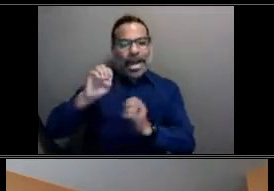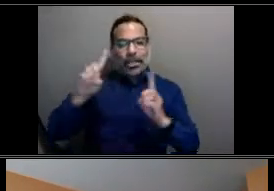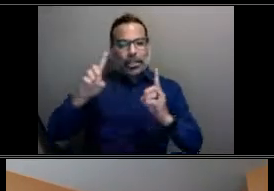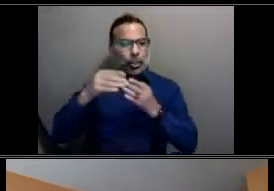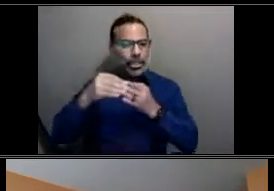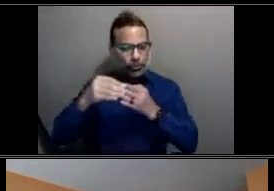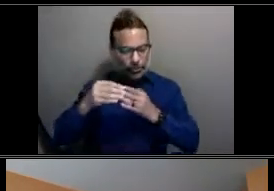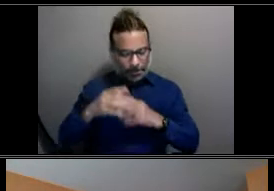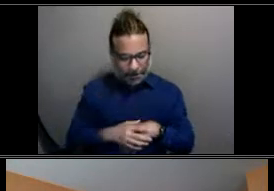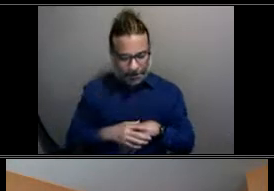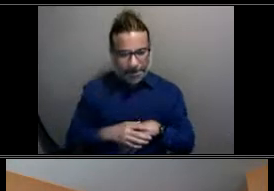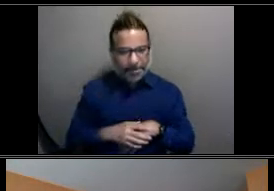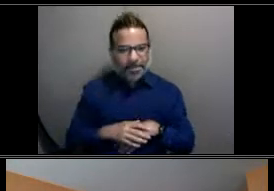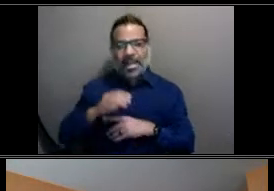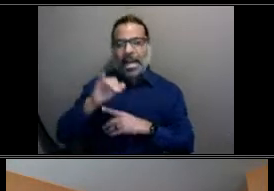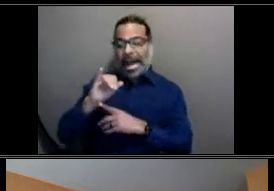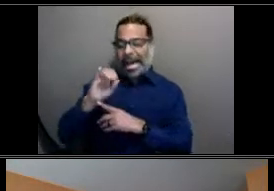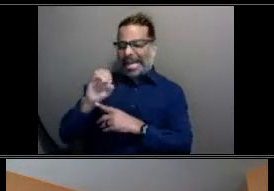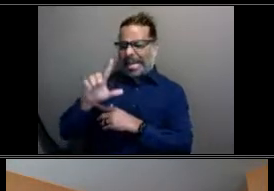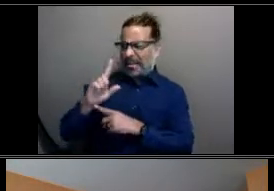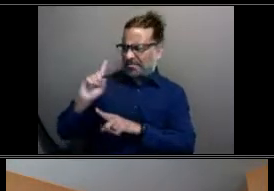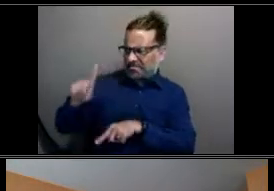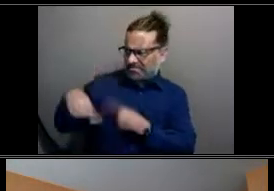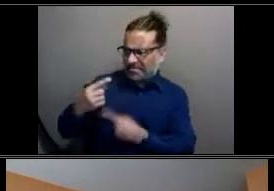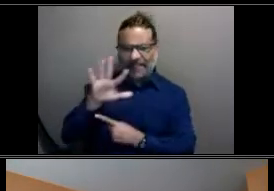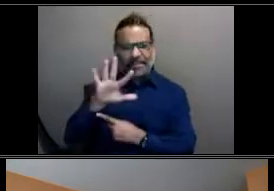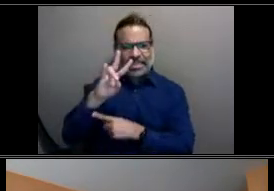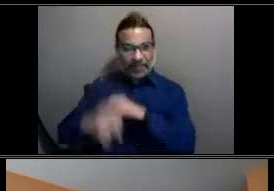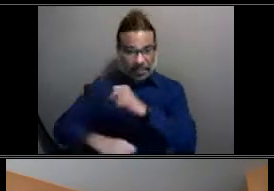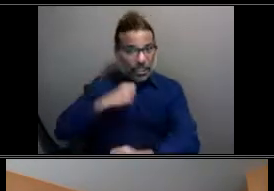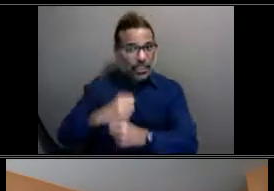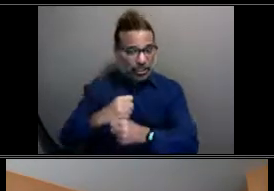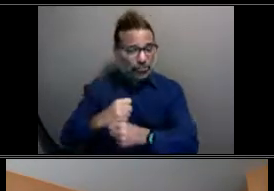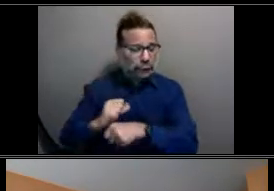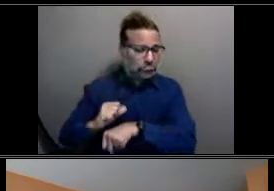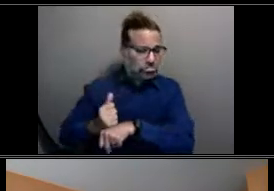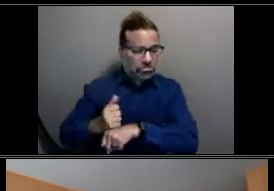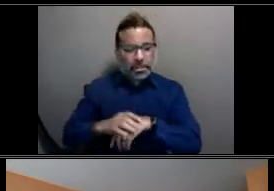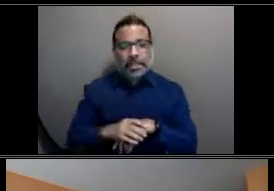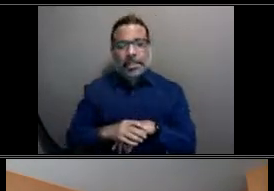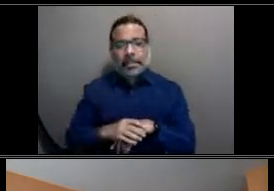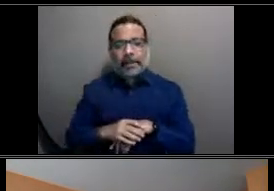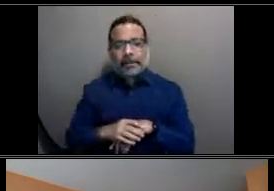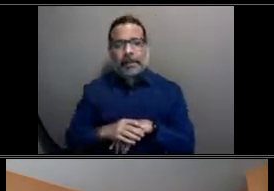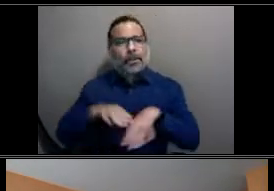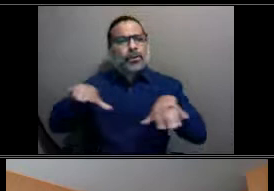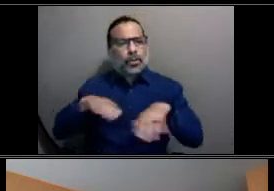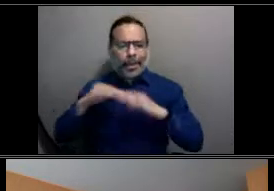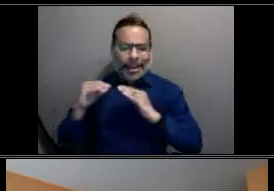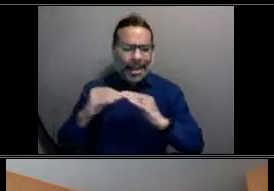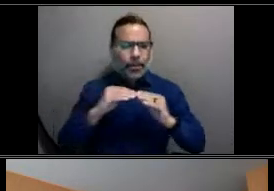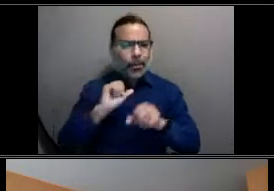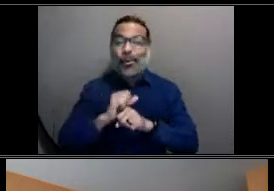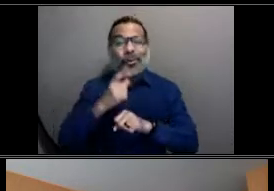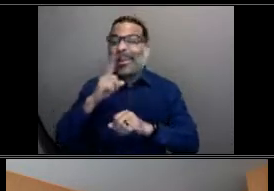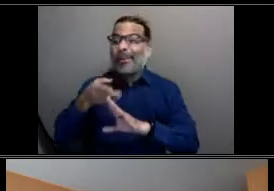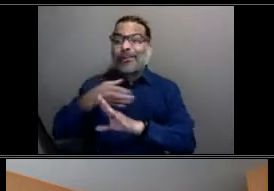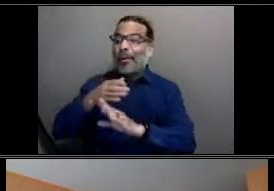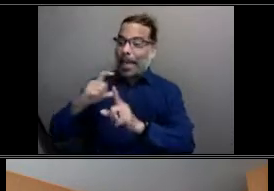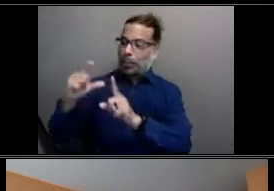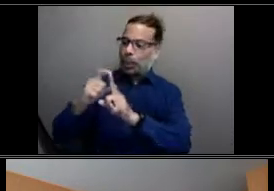Leadership. IEL has been around for 57 years. And doing equity work before equity was a